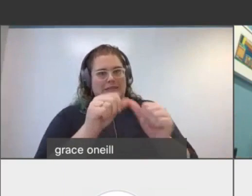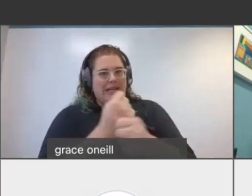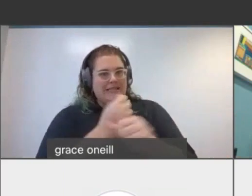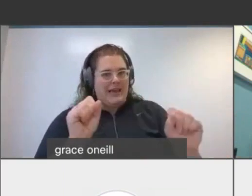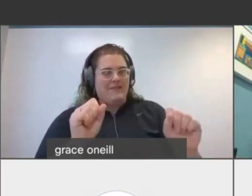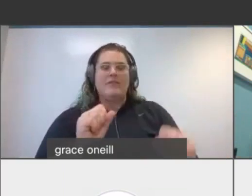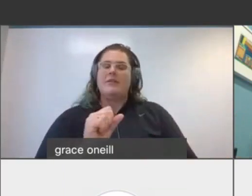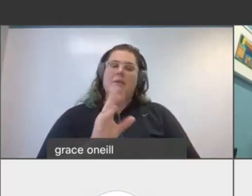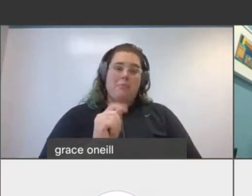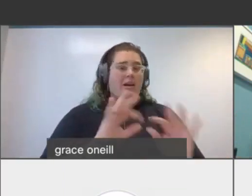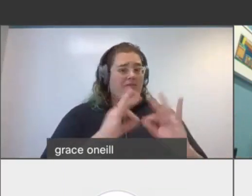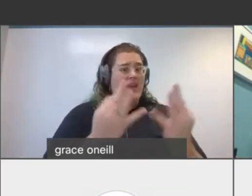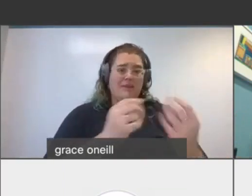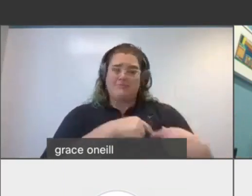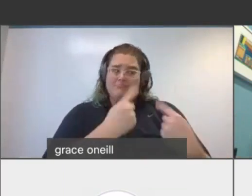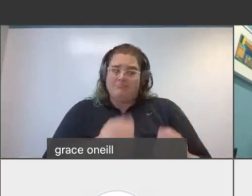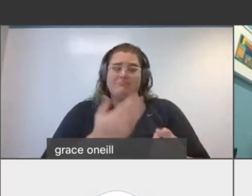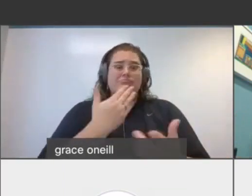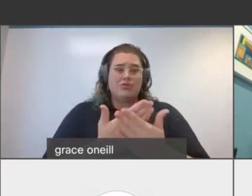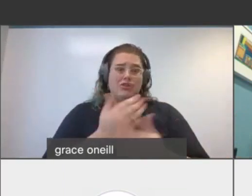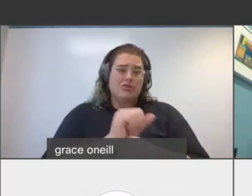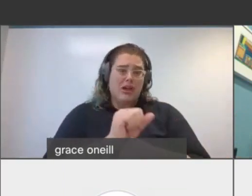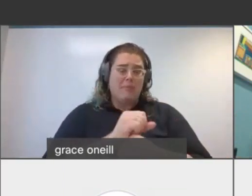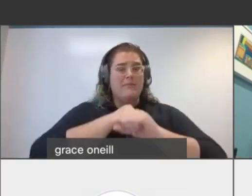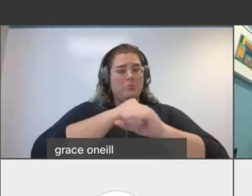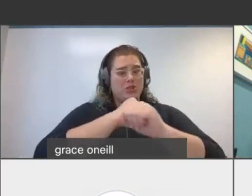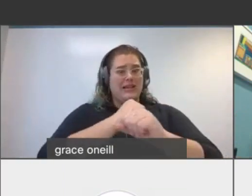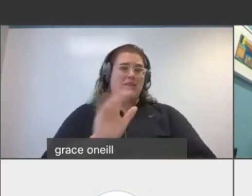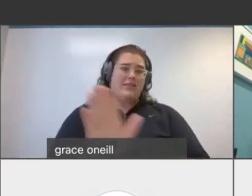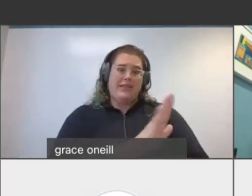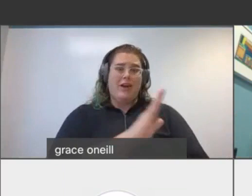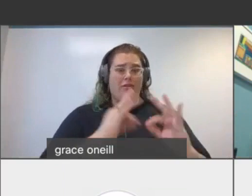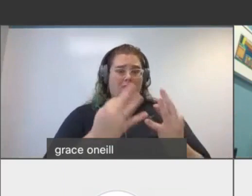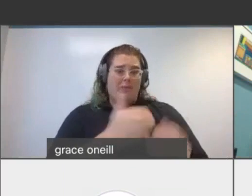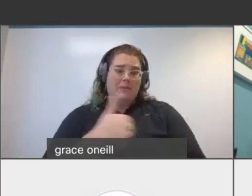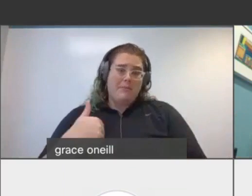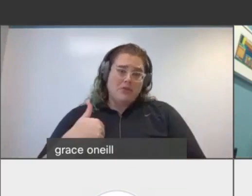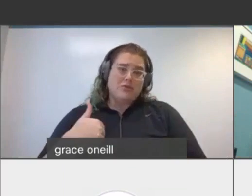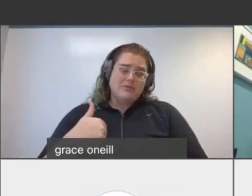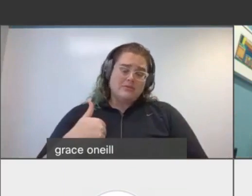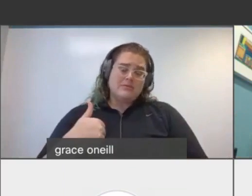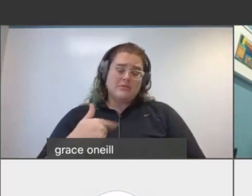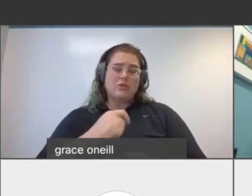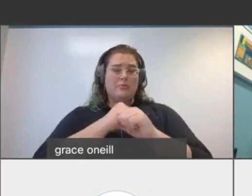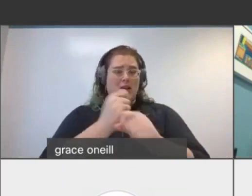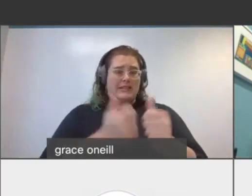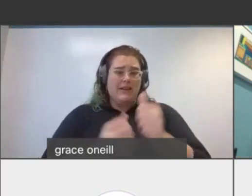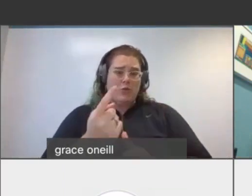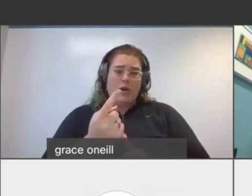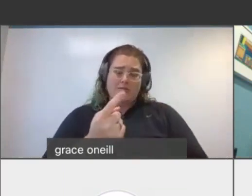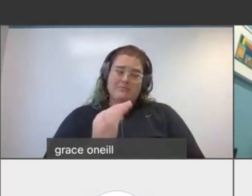have done a very good job of keeping the people that we support who are living in their home